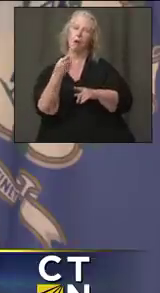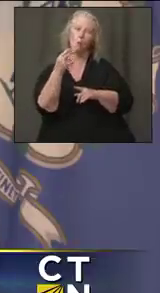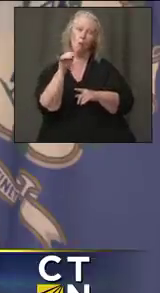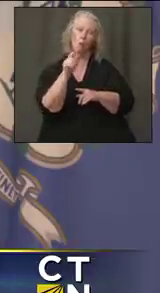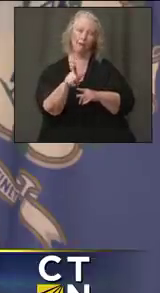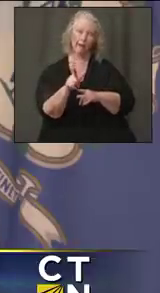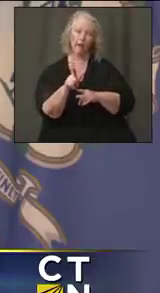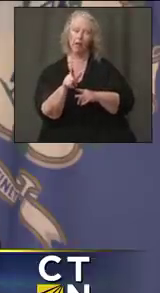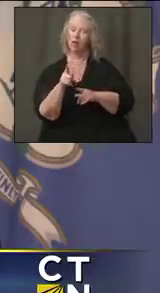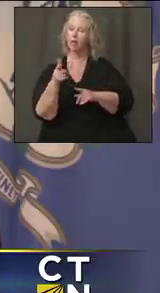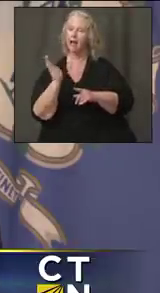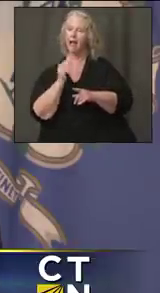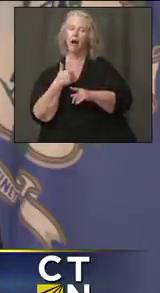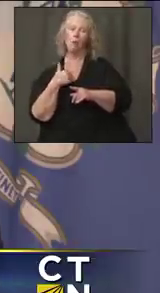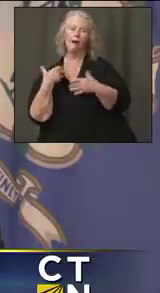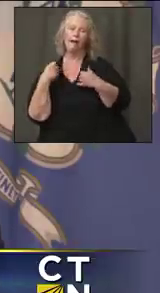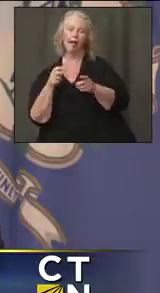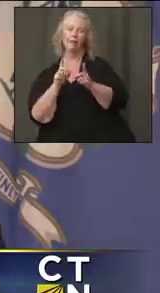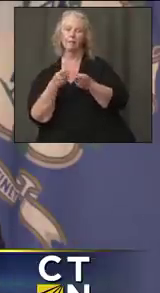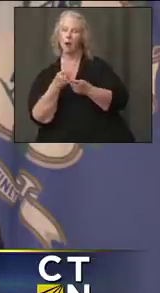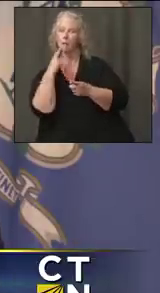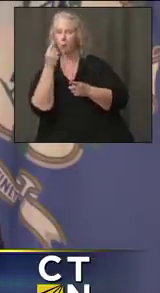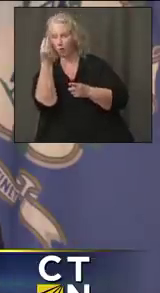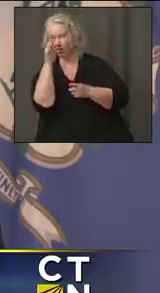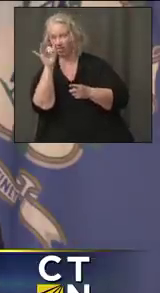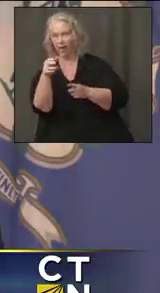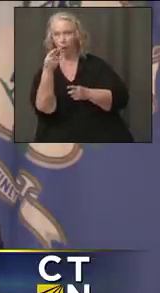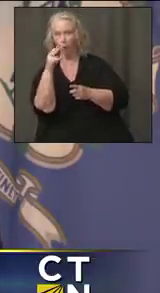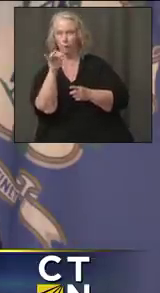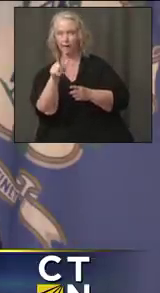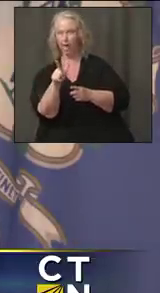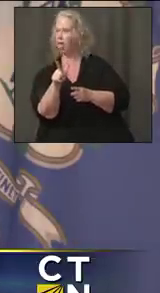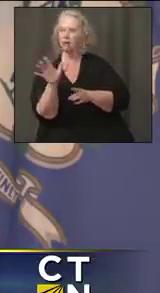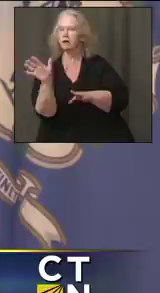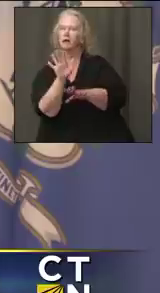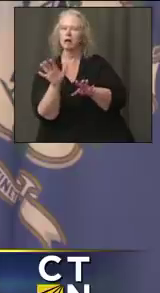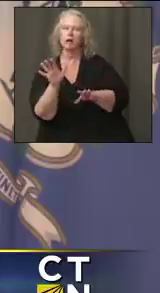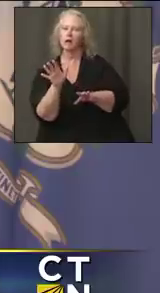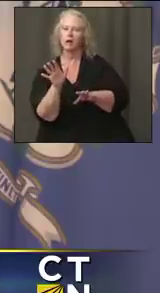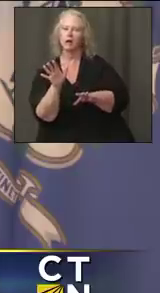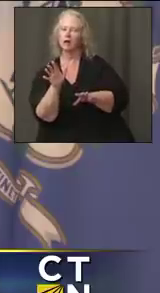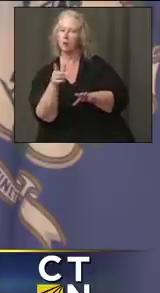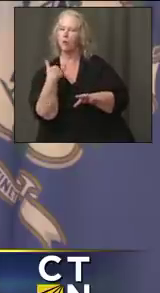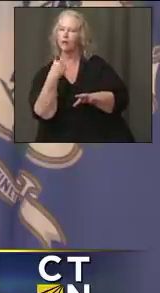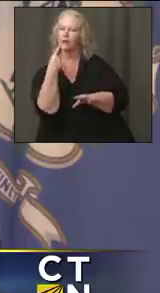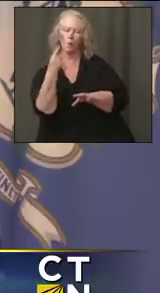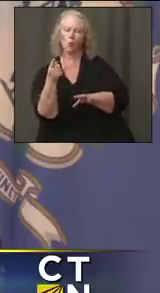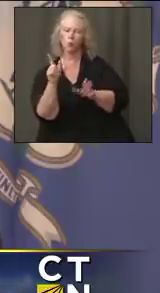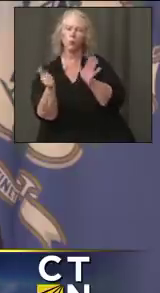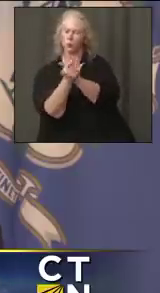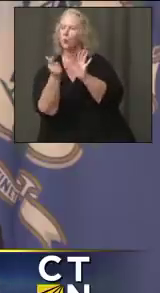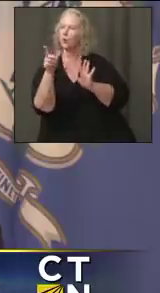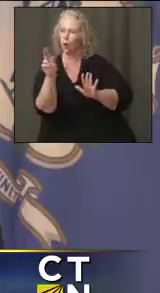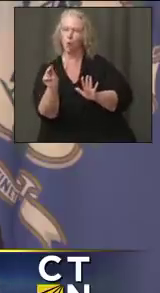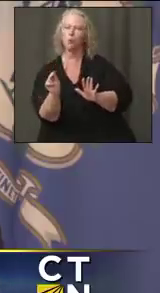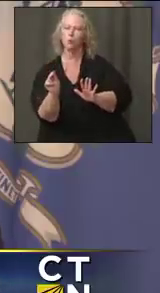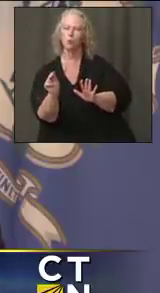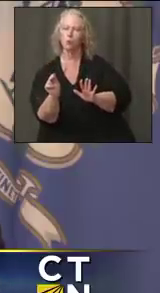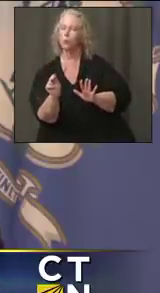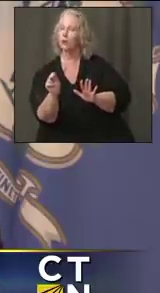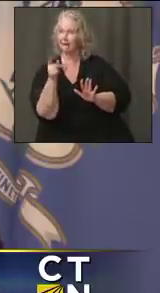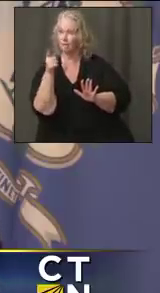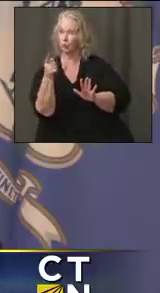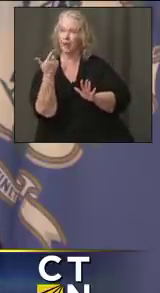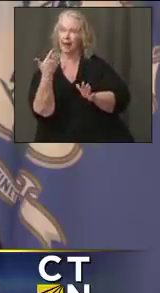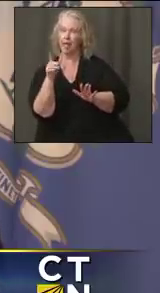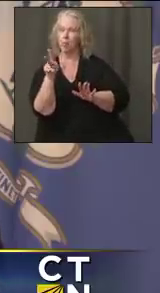our public health department and say, you're on notice. These people are not supposed to be staying here. They're supposed to be self-quarantining. And if you let them out,